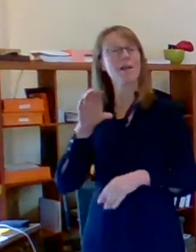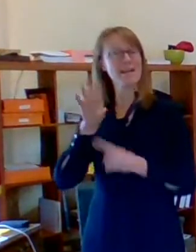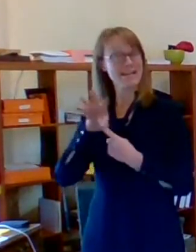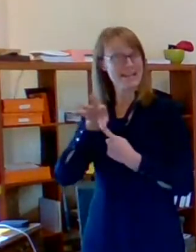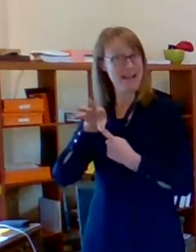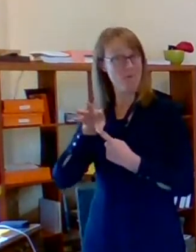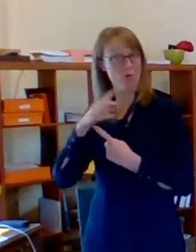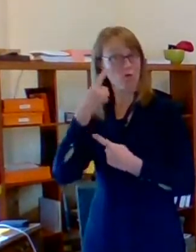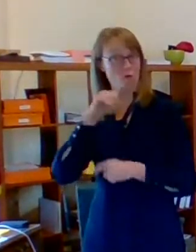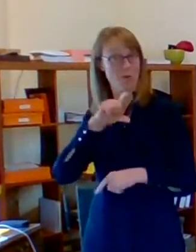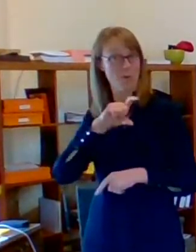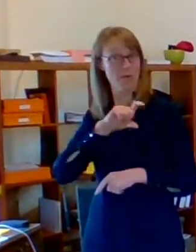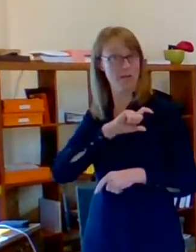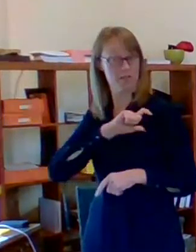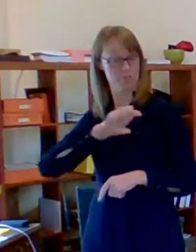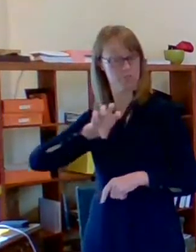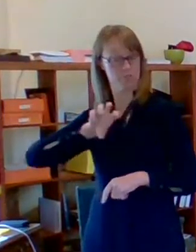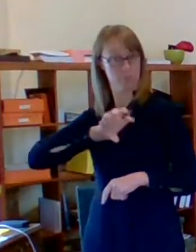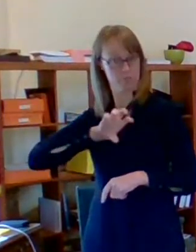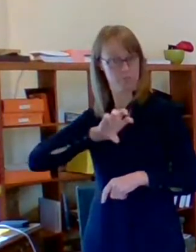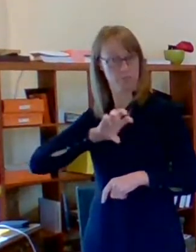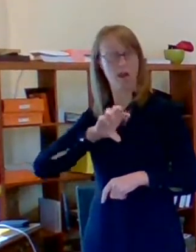Some of you will remember, because we talked about it